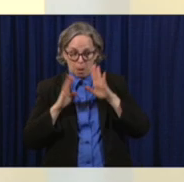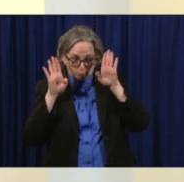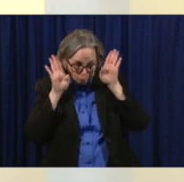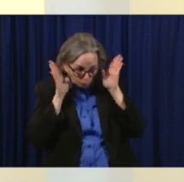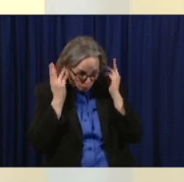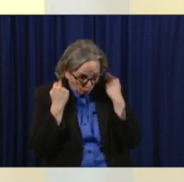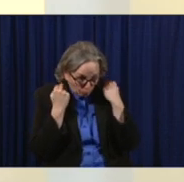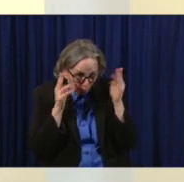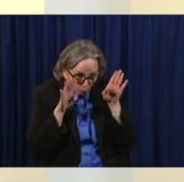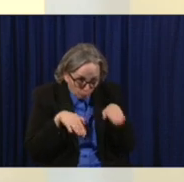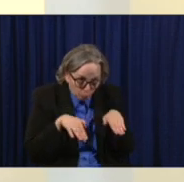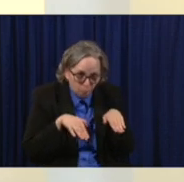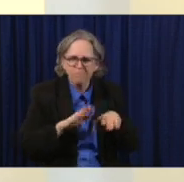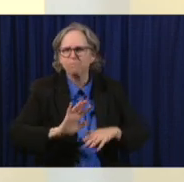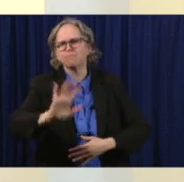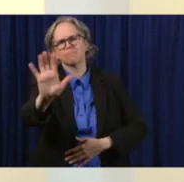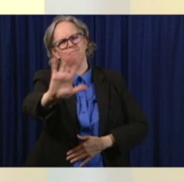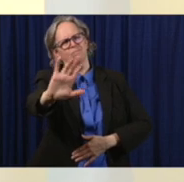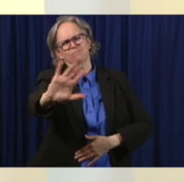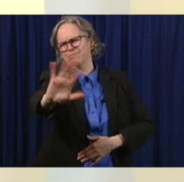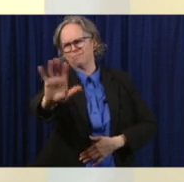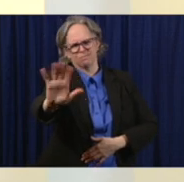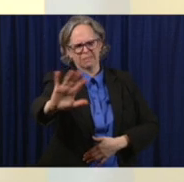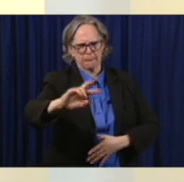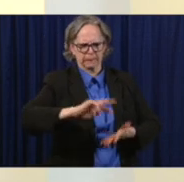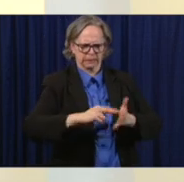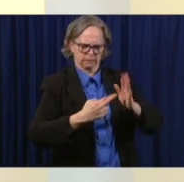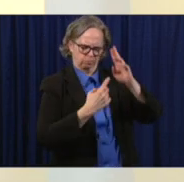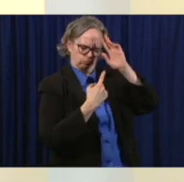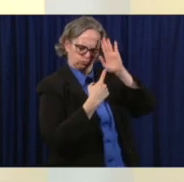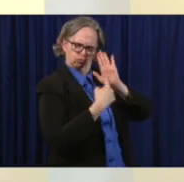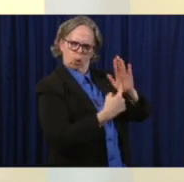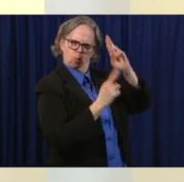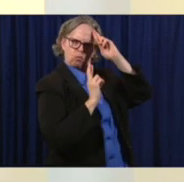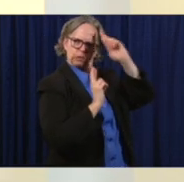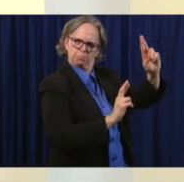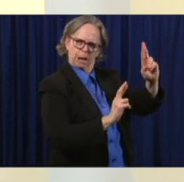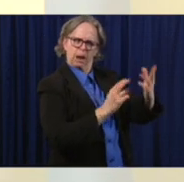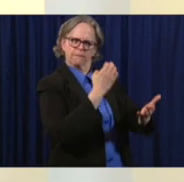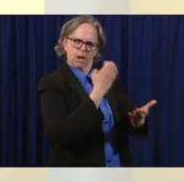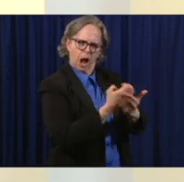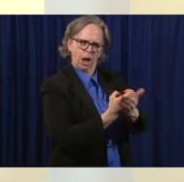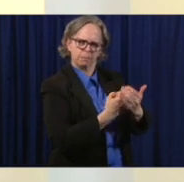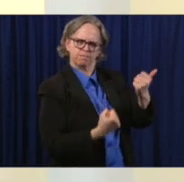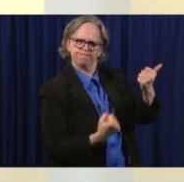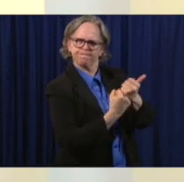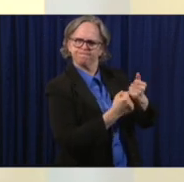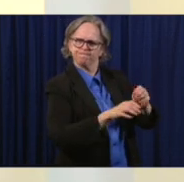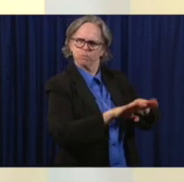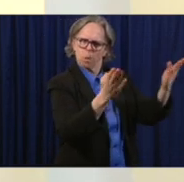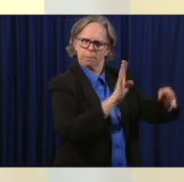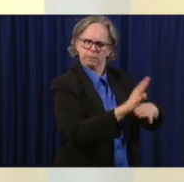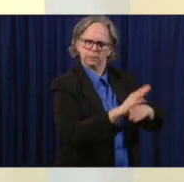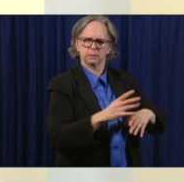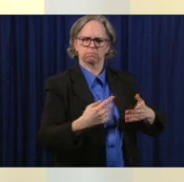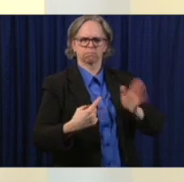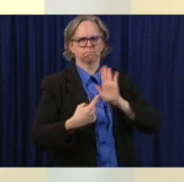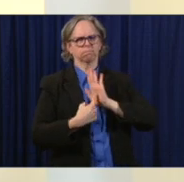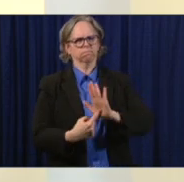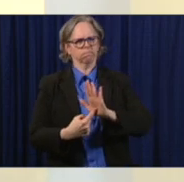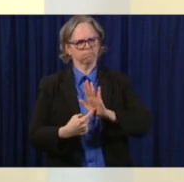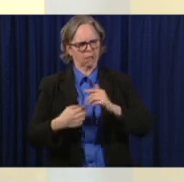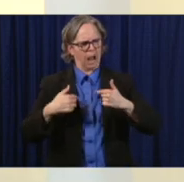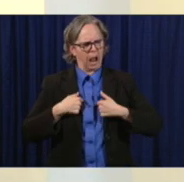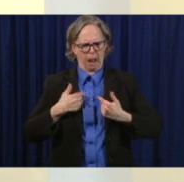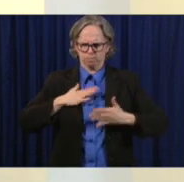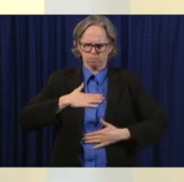economic encouragement. It says, I'll do my small part. So it really is a safety we're doing as we go about, not